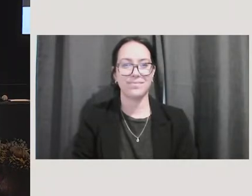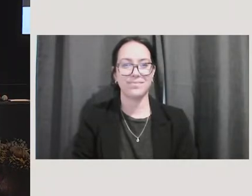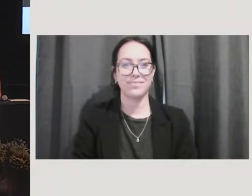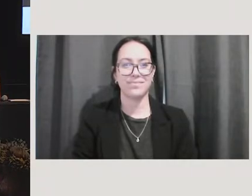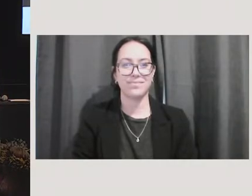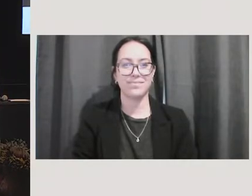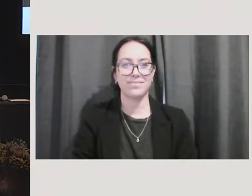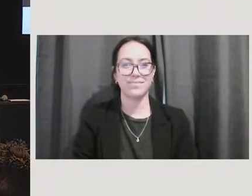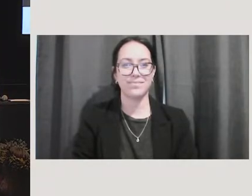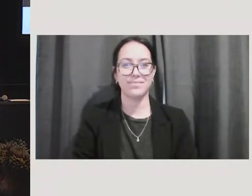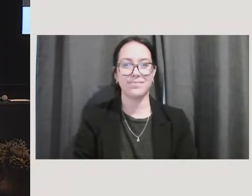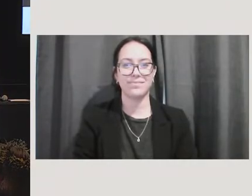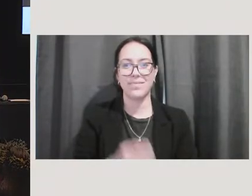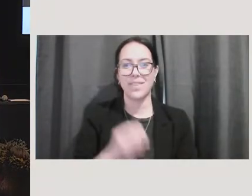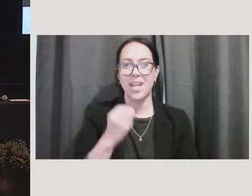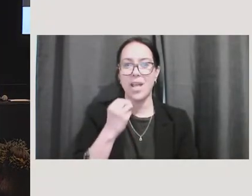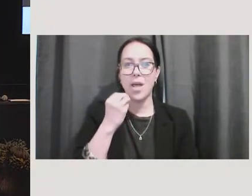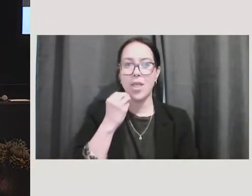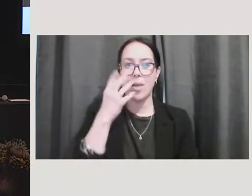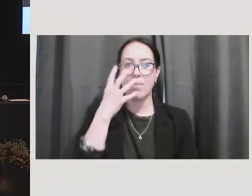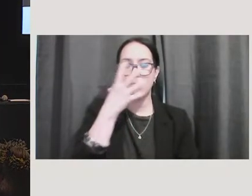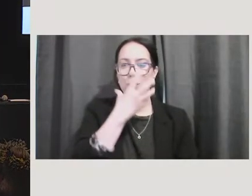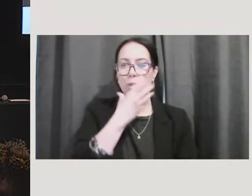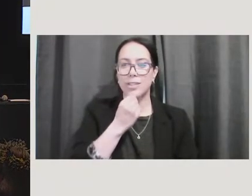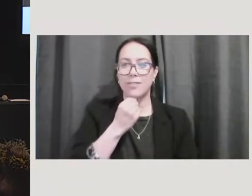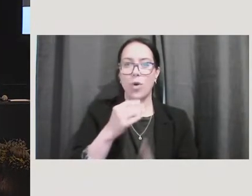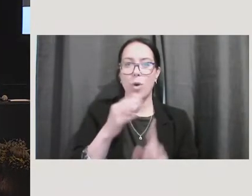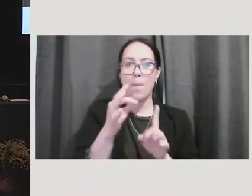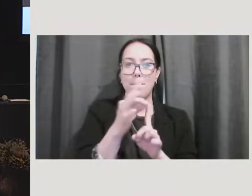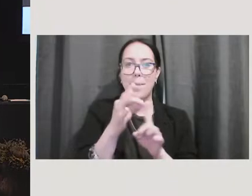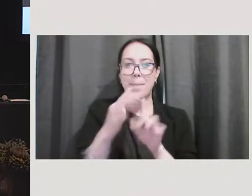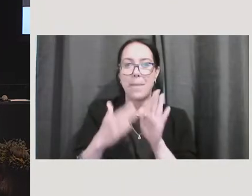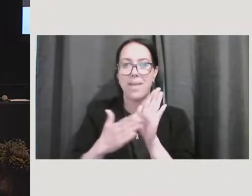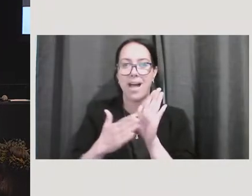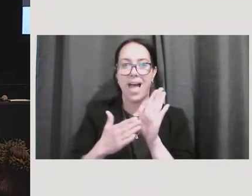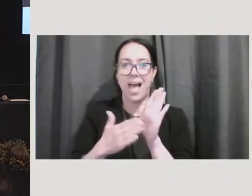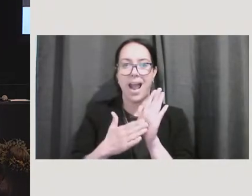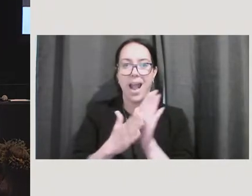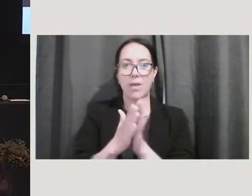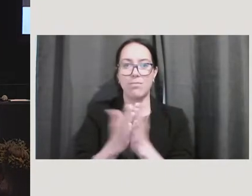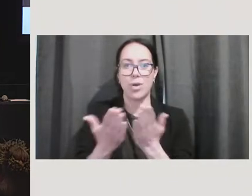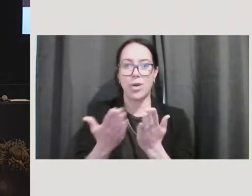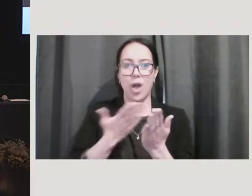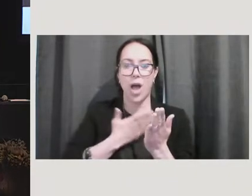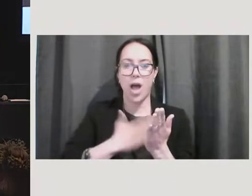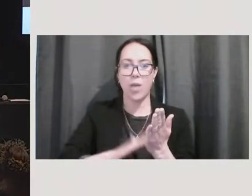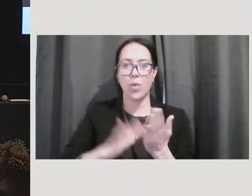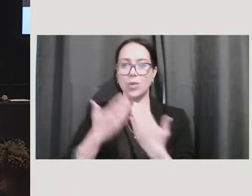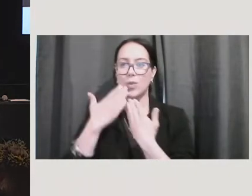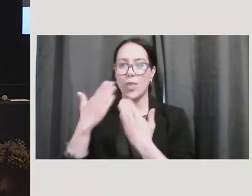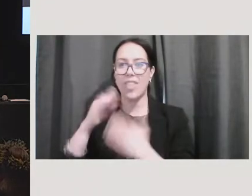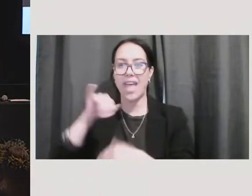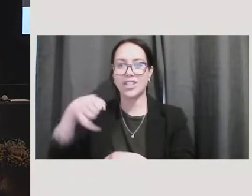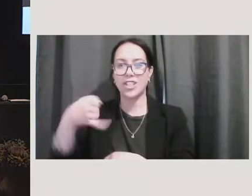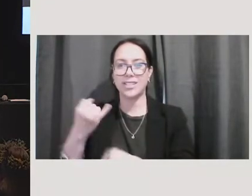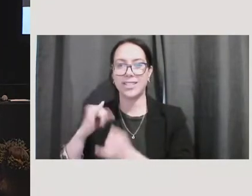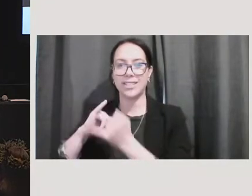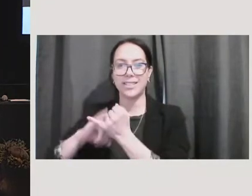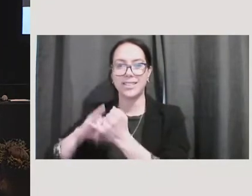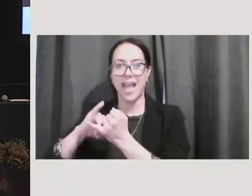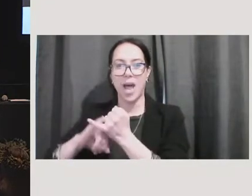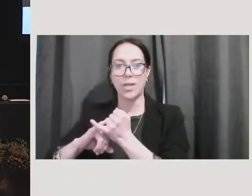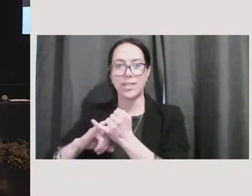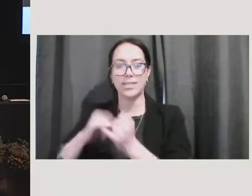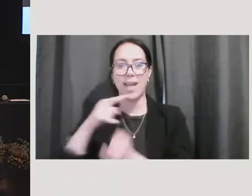and the Beautiful bit in Maori book that was done by Papa John I want to thank Jacinda Stowers and toadatini and the mambas